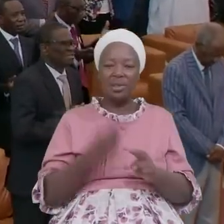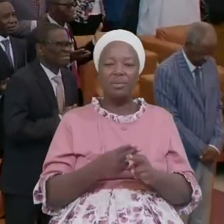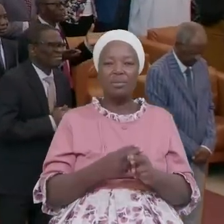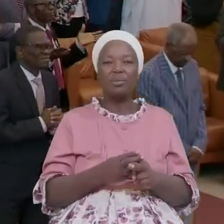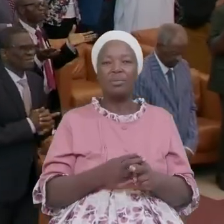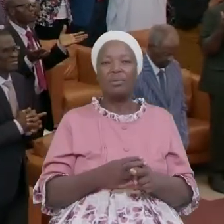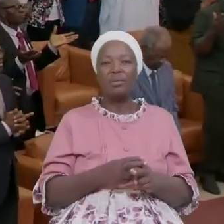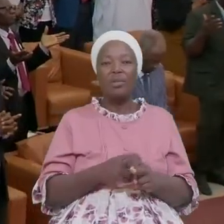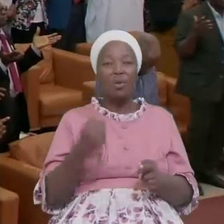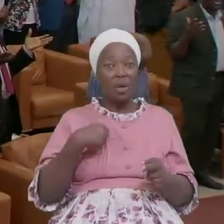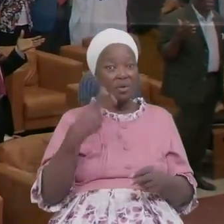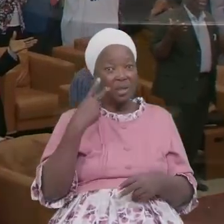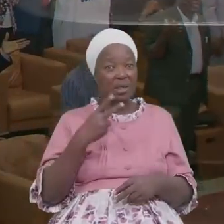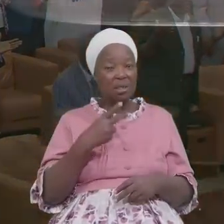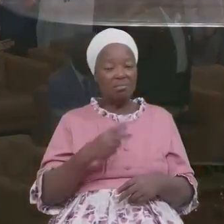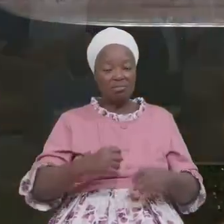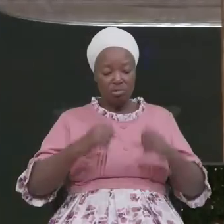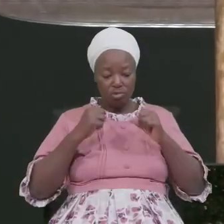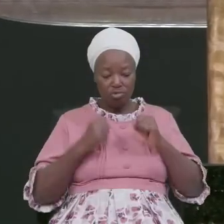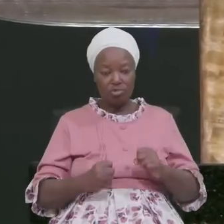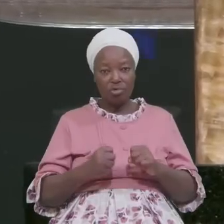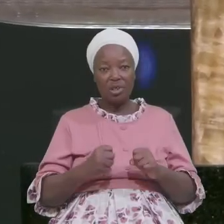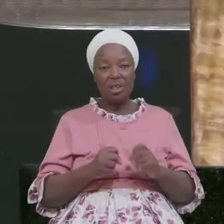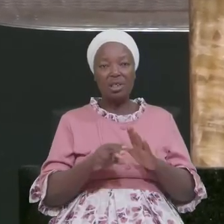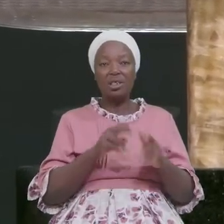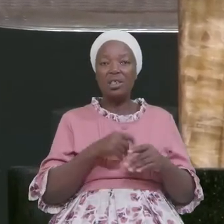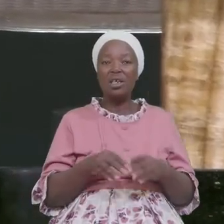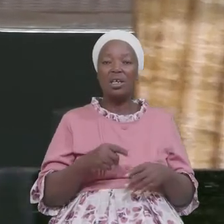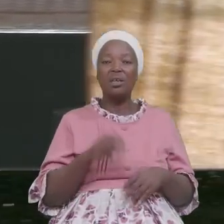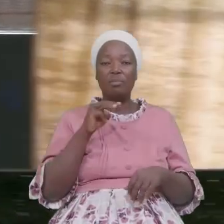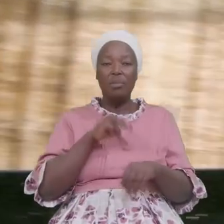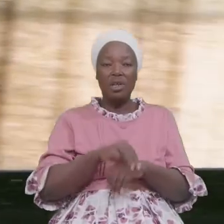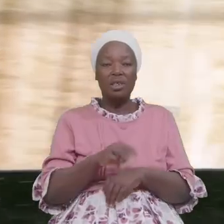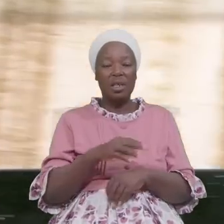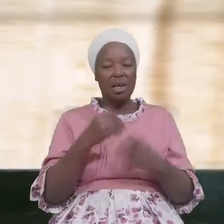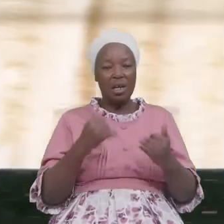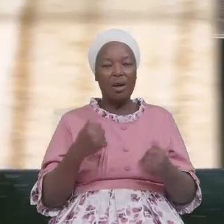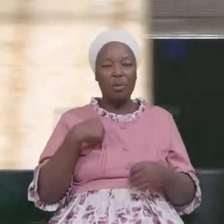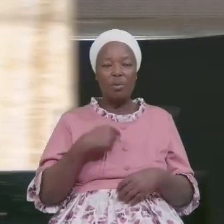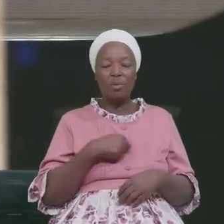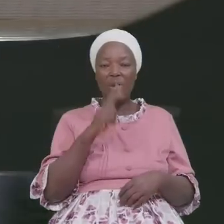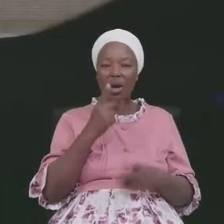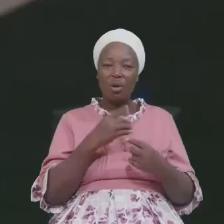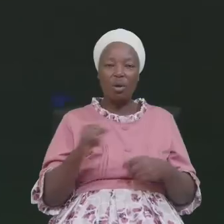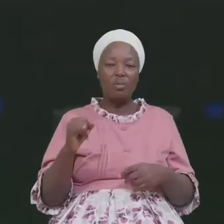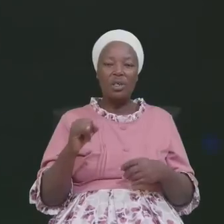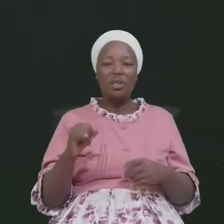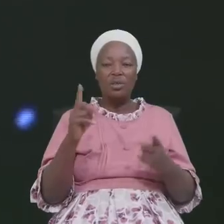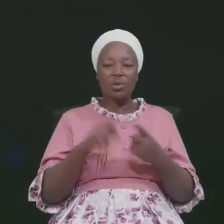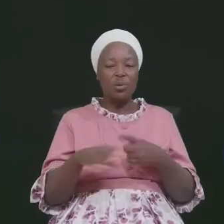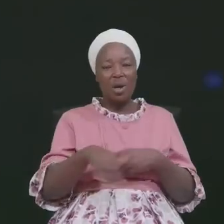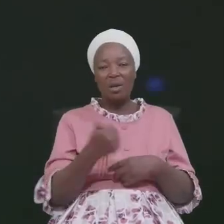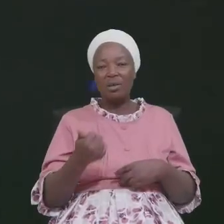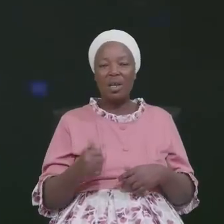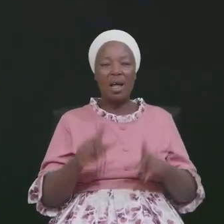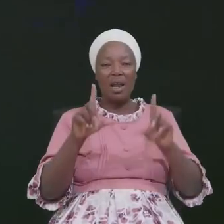We're seeing boldness in ministry, fearlessness in ministry. Now we're coming to another level.